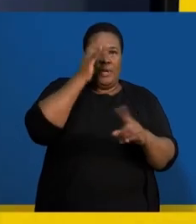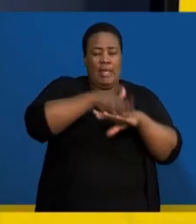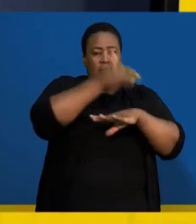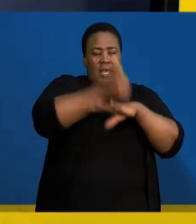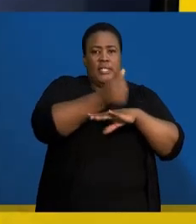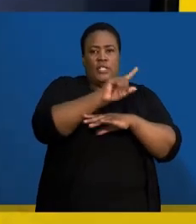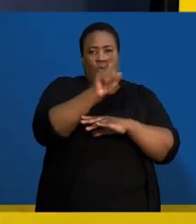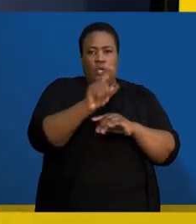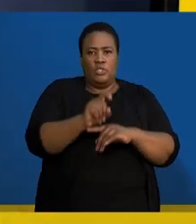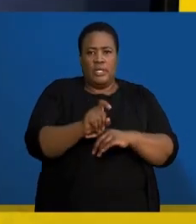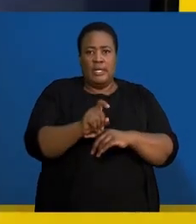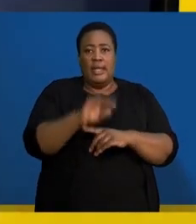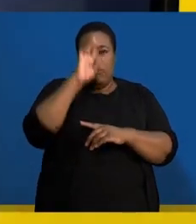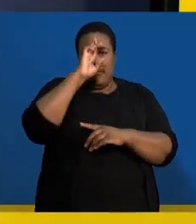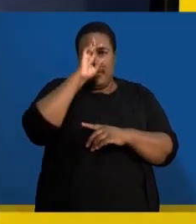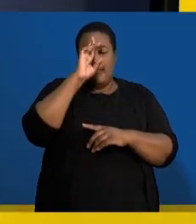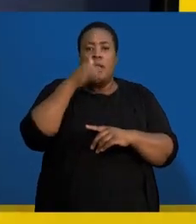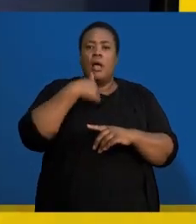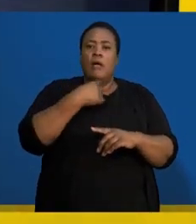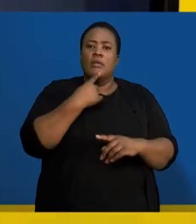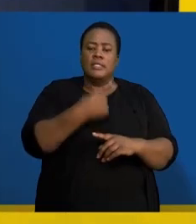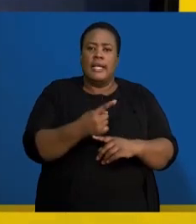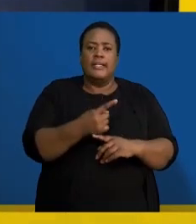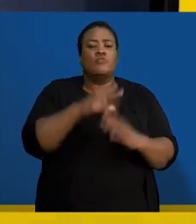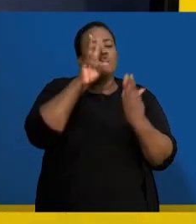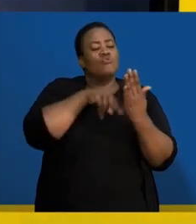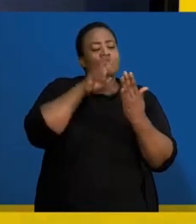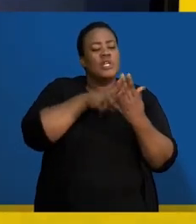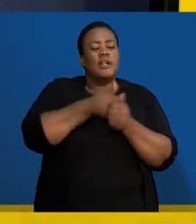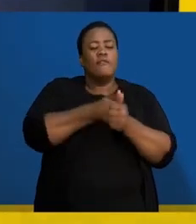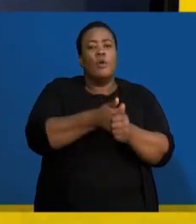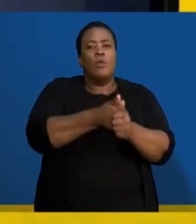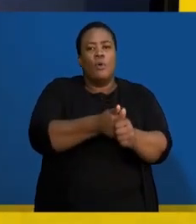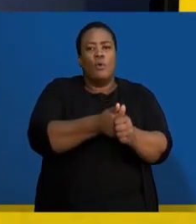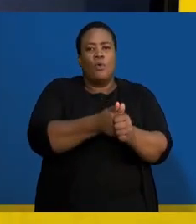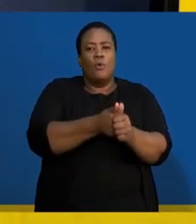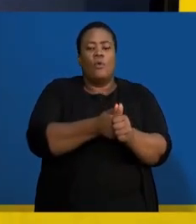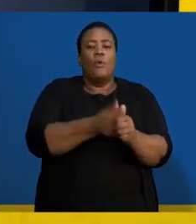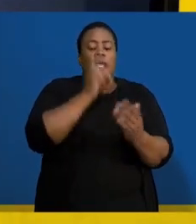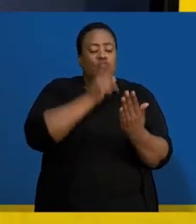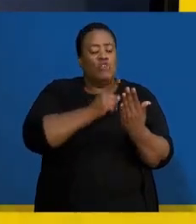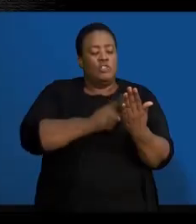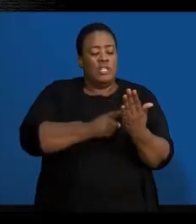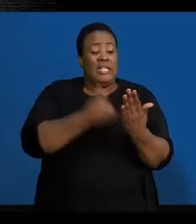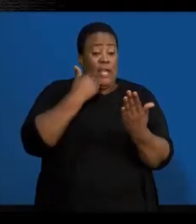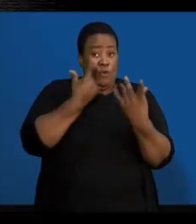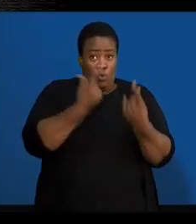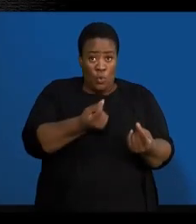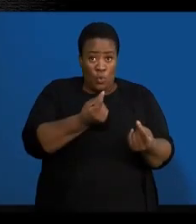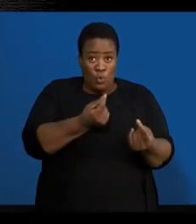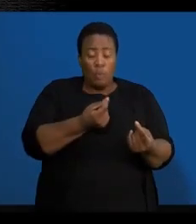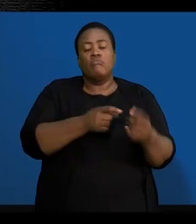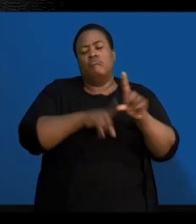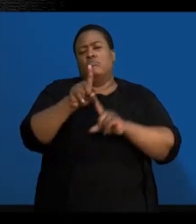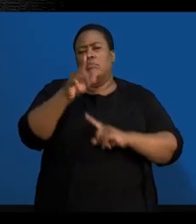you that it is important to read and follow instructions. If you do that, you will never go wrong. Okay,